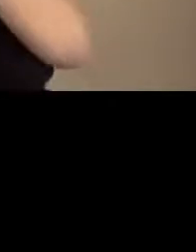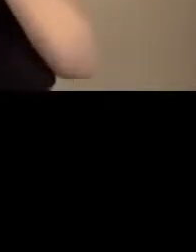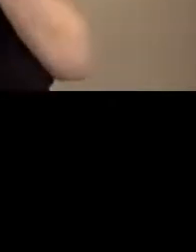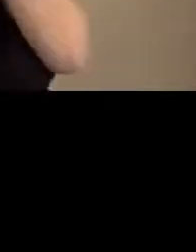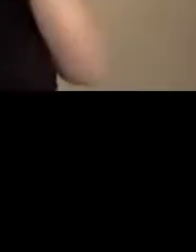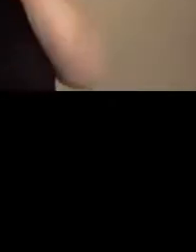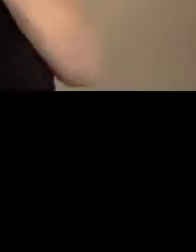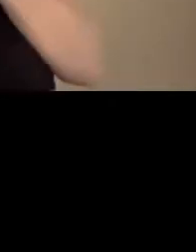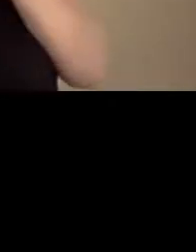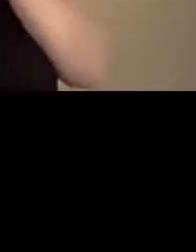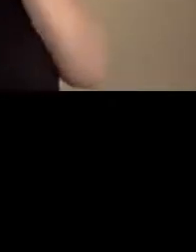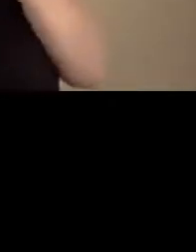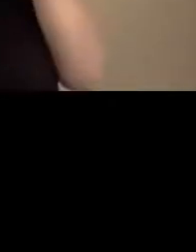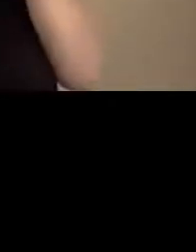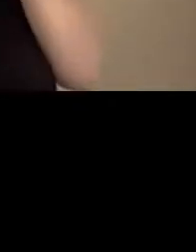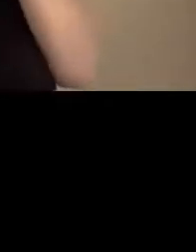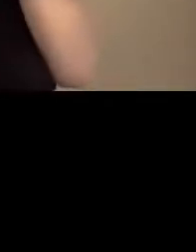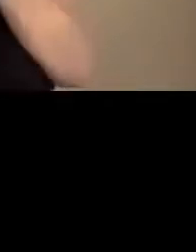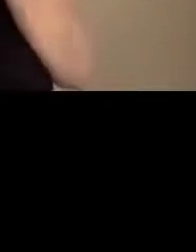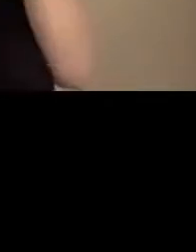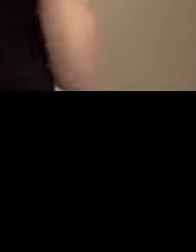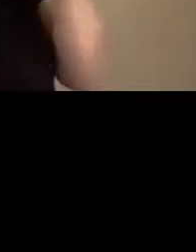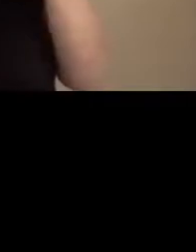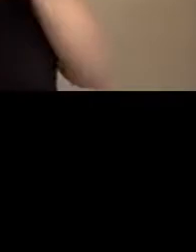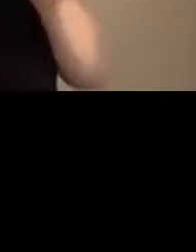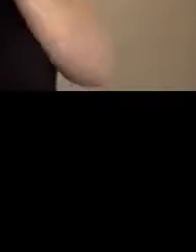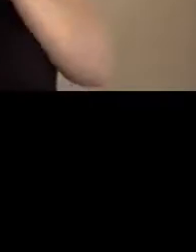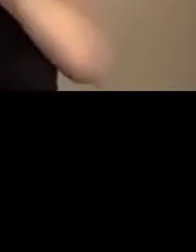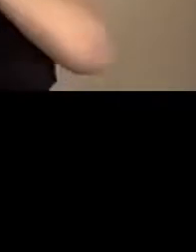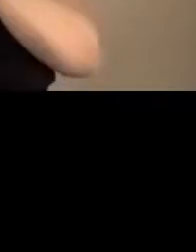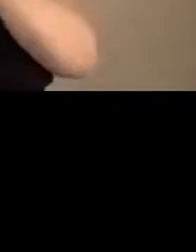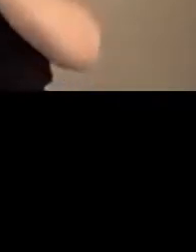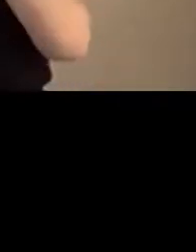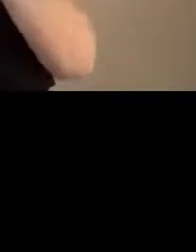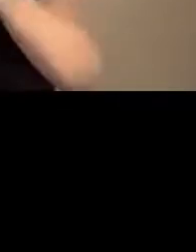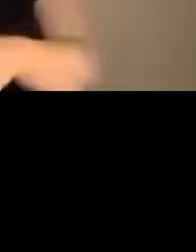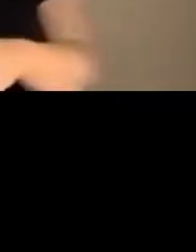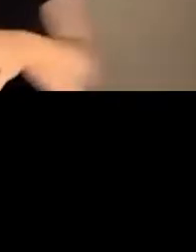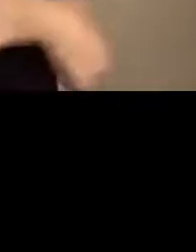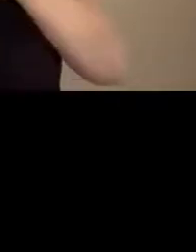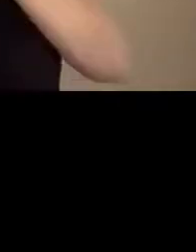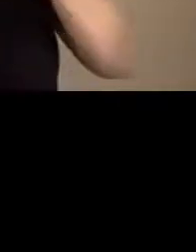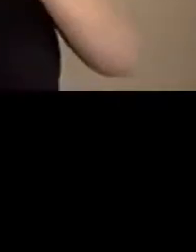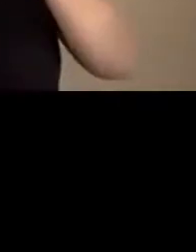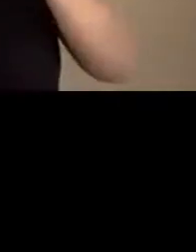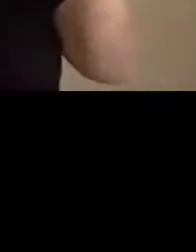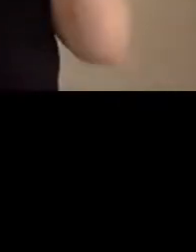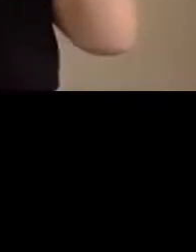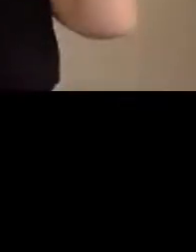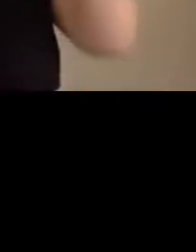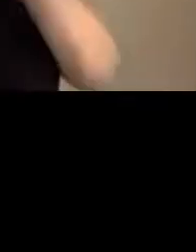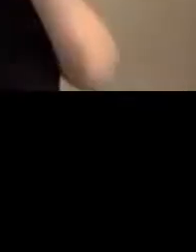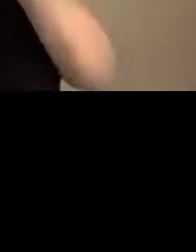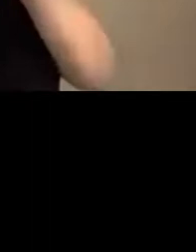Yorkshire Sculpture Park. Spanning the poor partner venues, the partnership celebrates Yorkshire as the home of sculpture in the